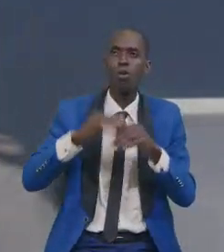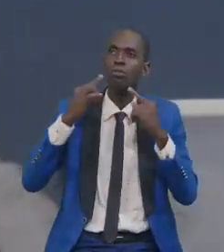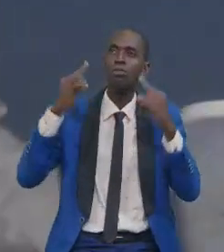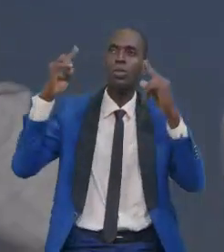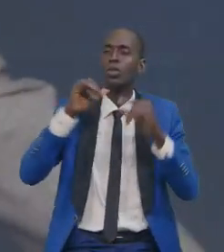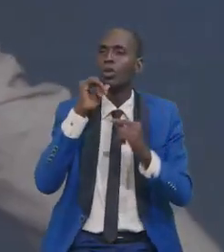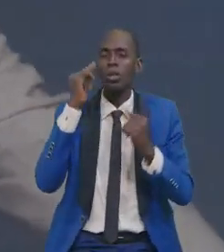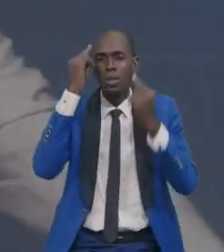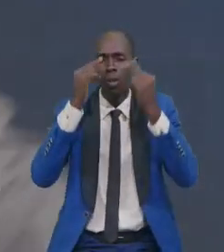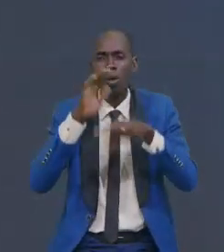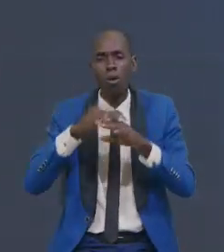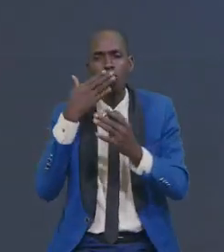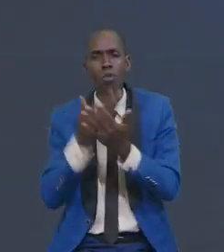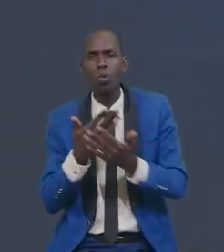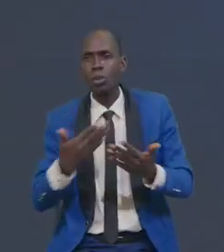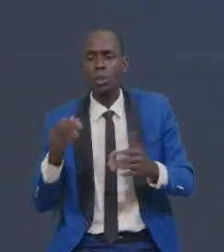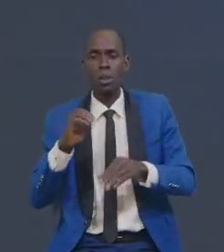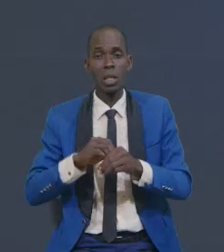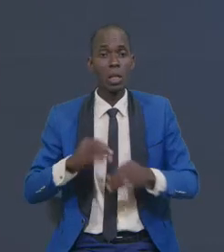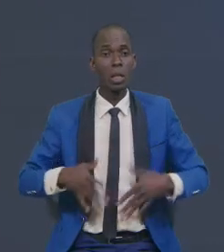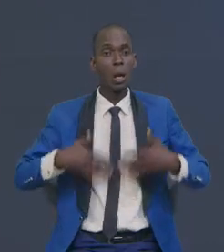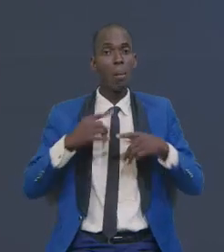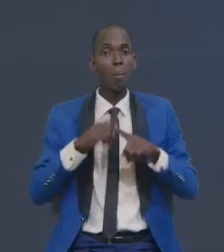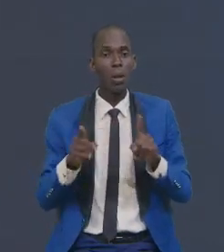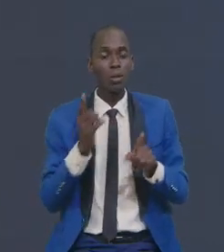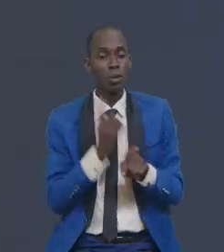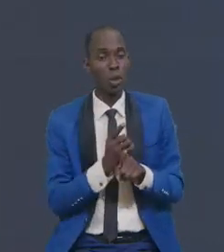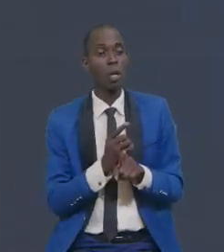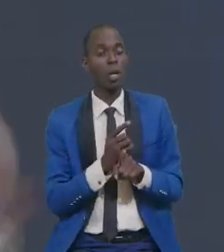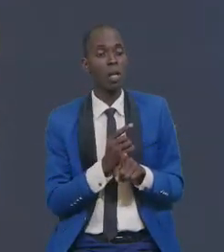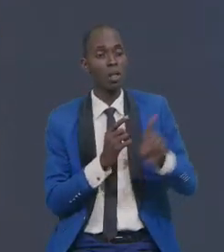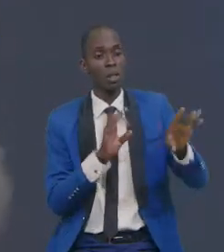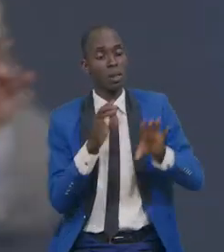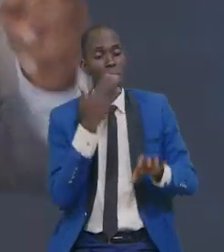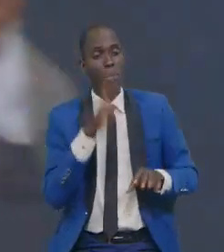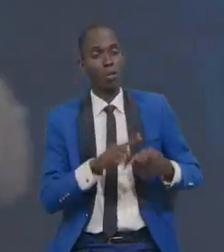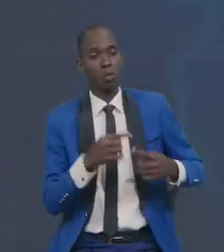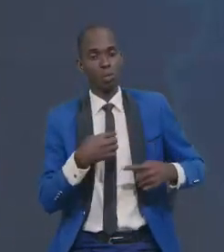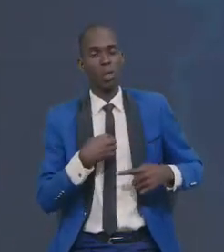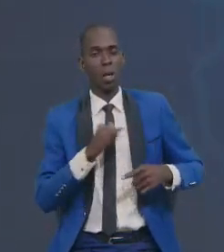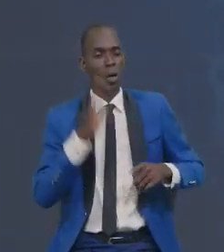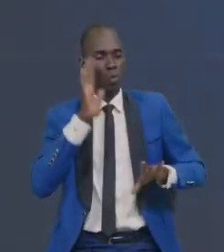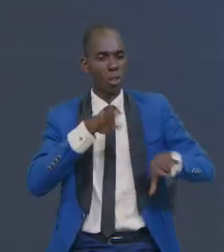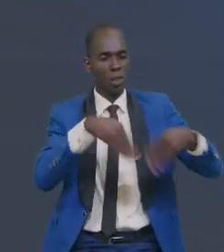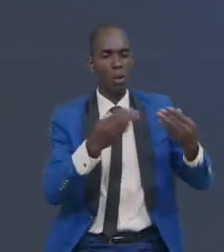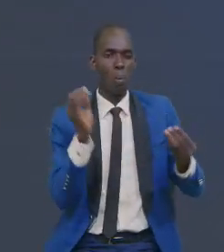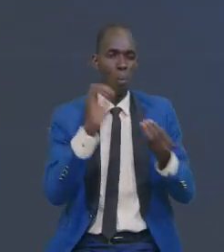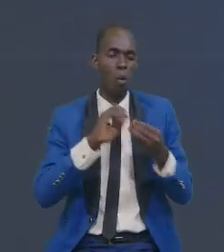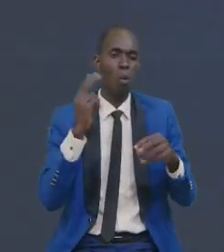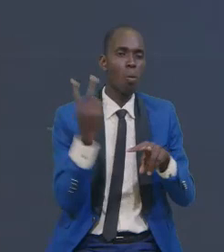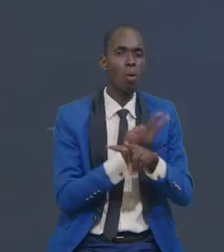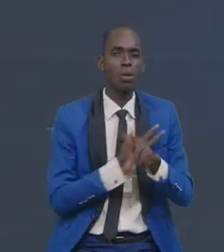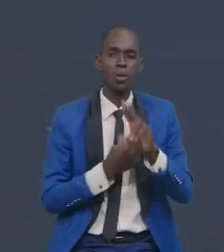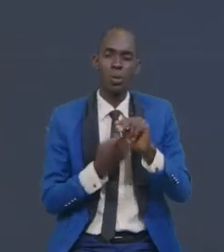life, but thinking is bad, is thinking out to be worse. It says, let the righteous